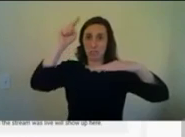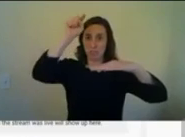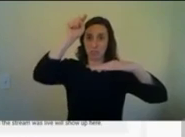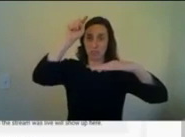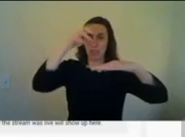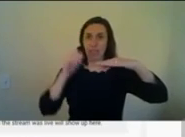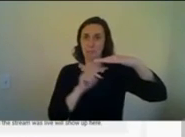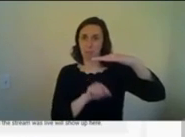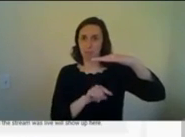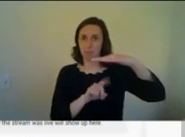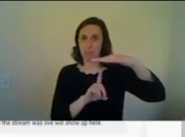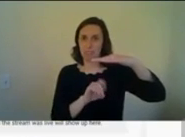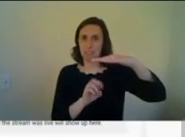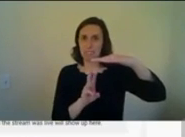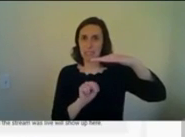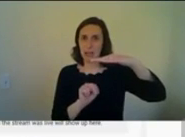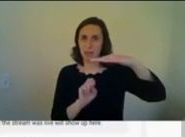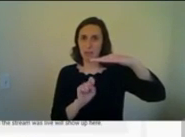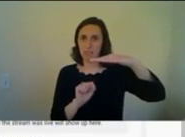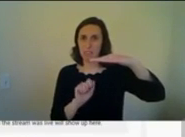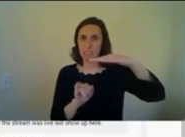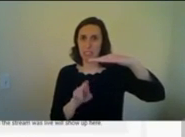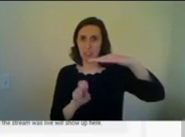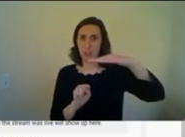Okay, let me get back to my pen.